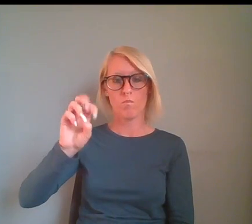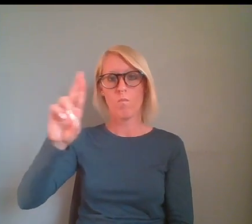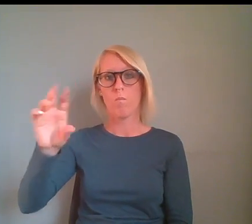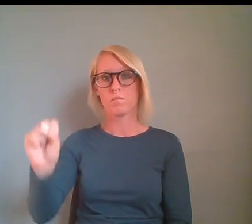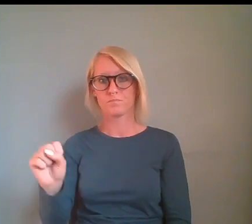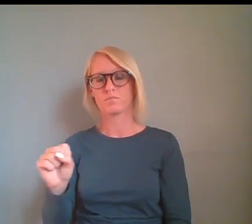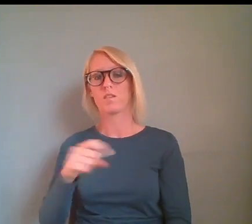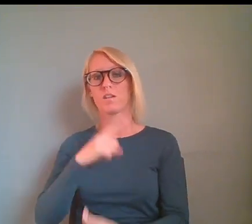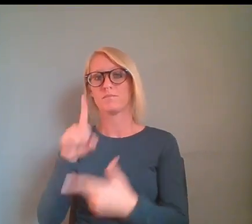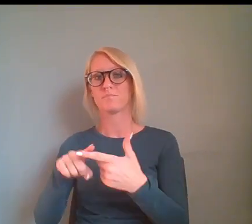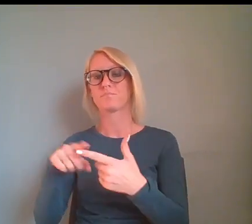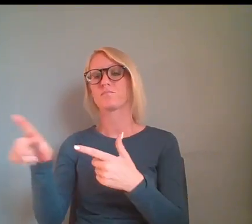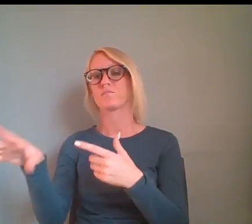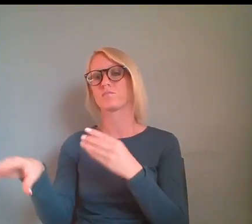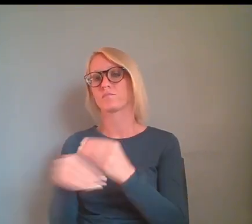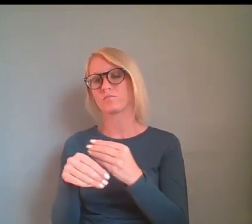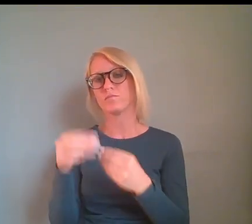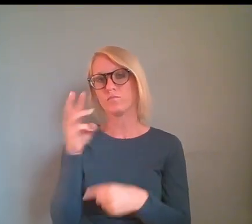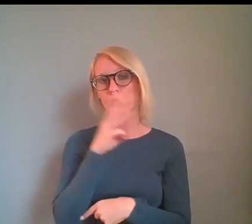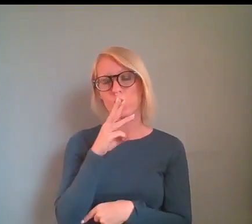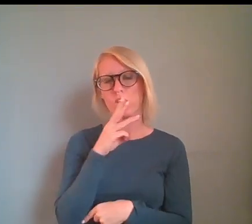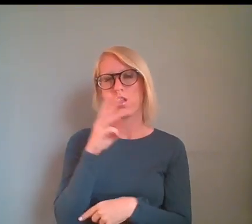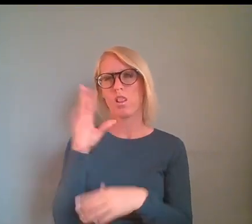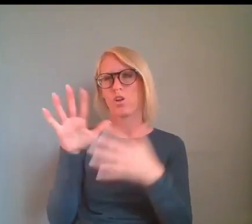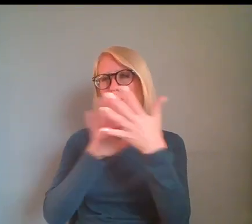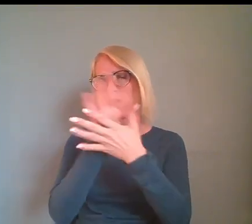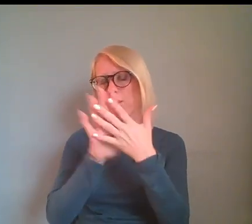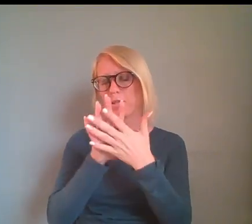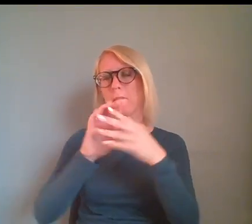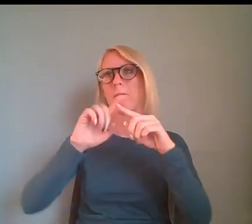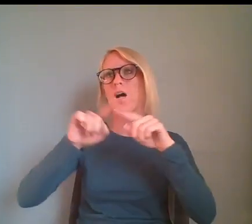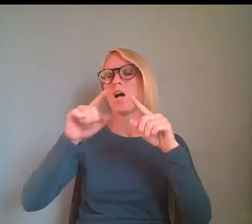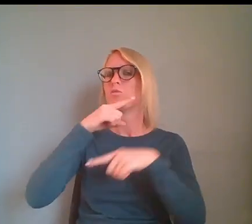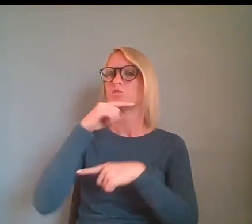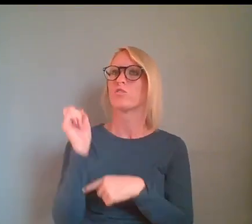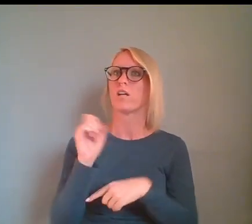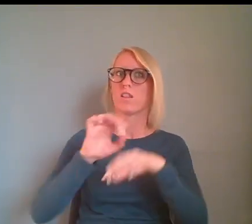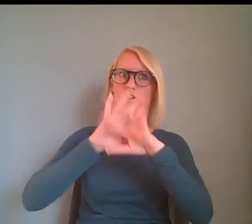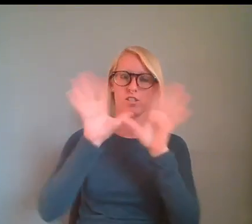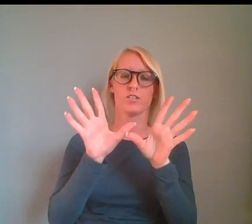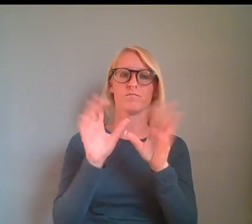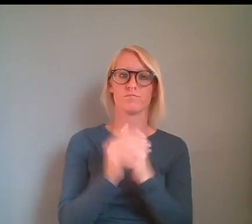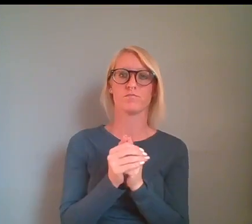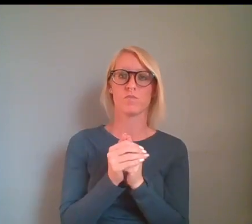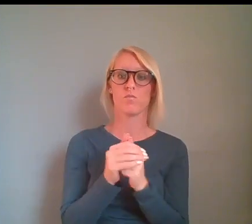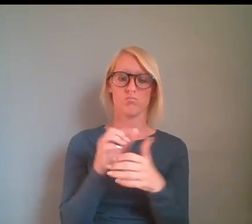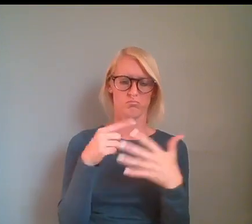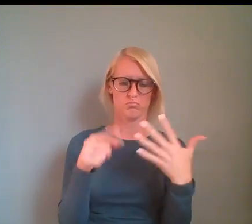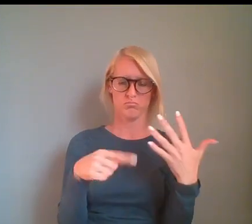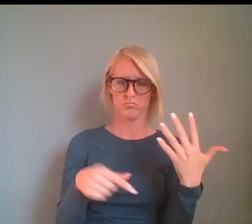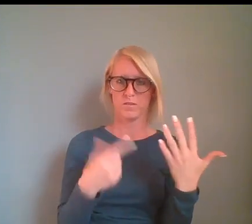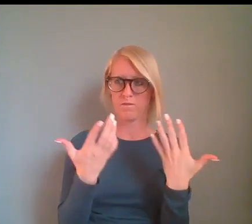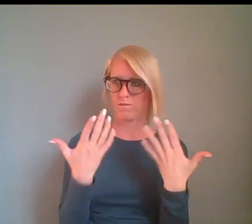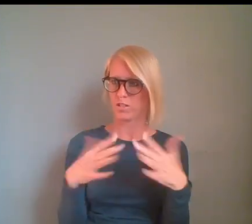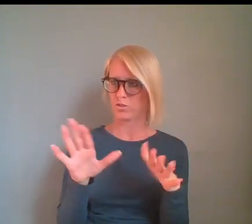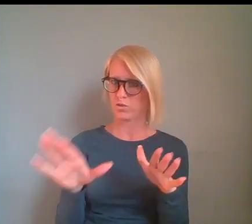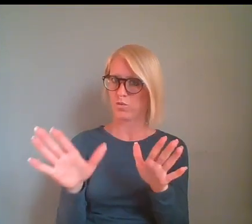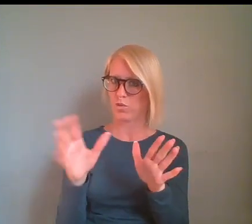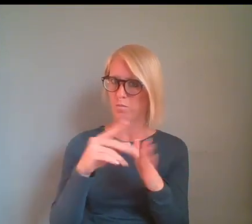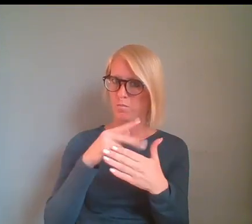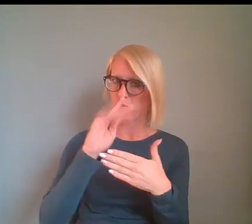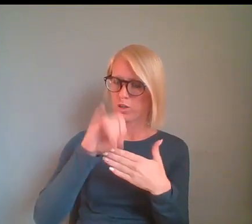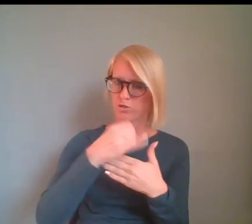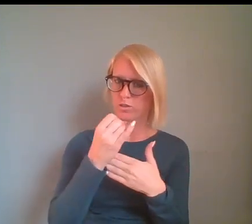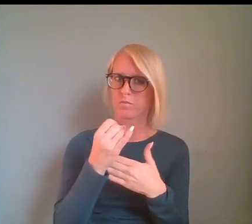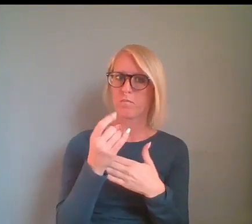it'll dry clear. So those are ways you can finish your piece. And we're going to